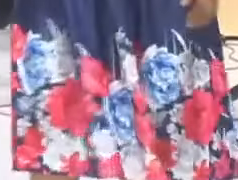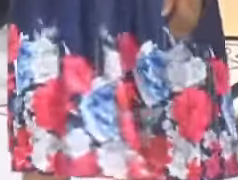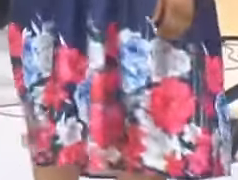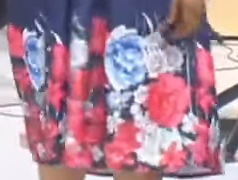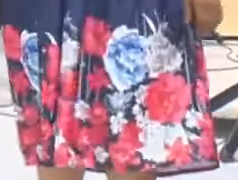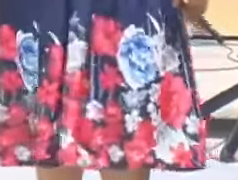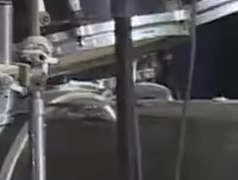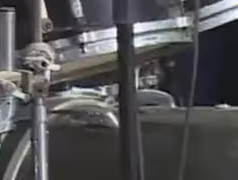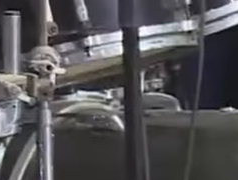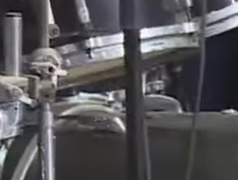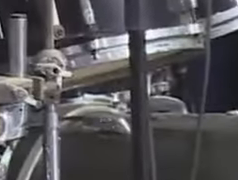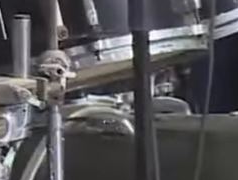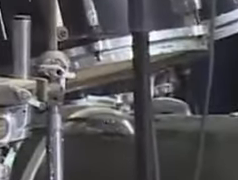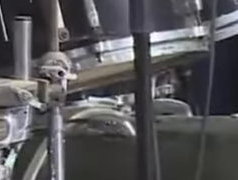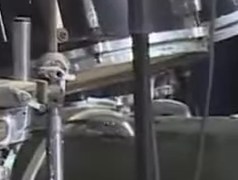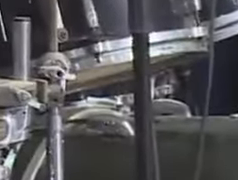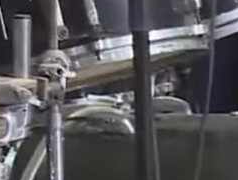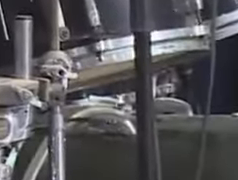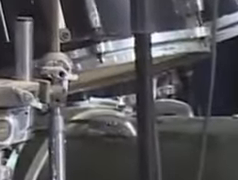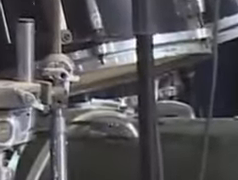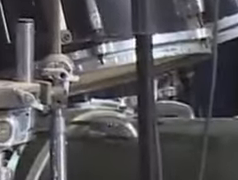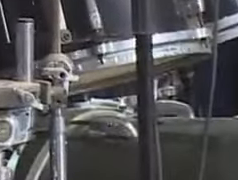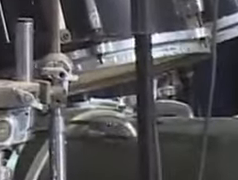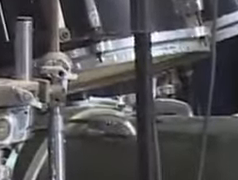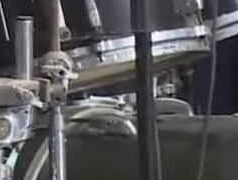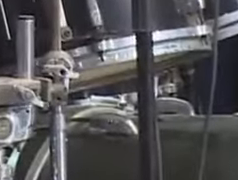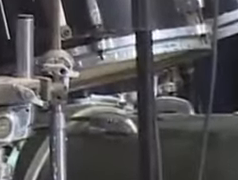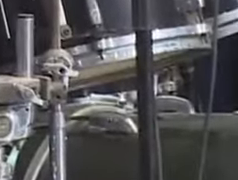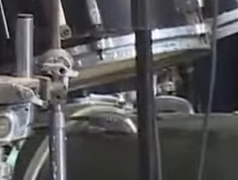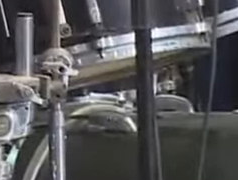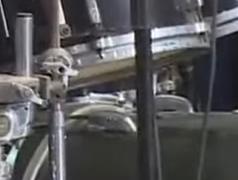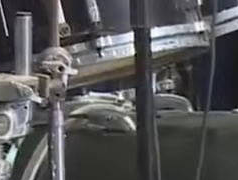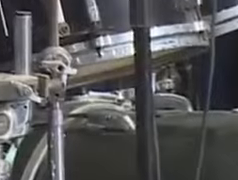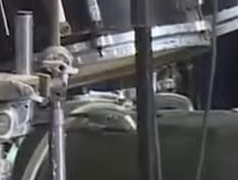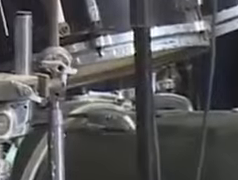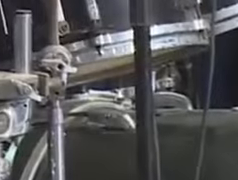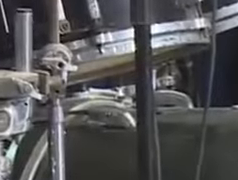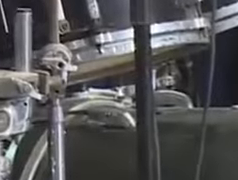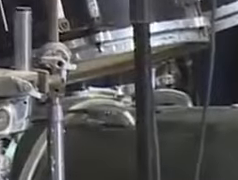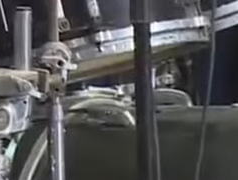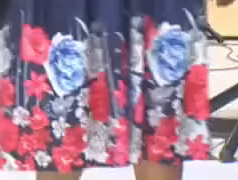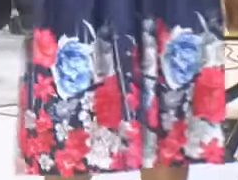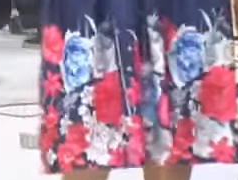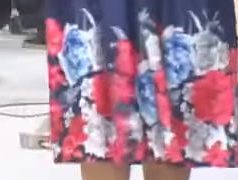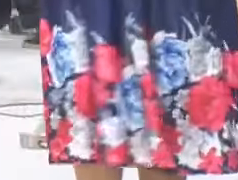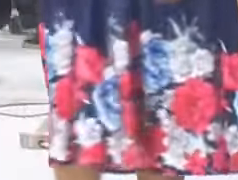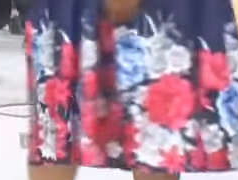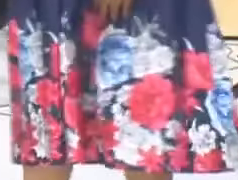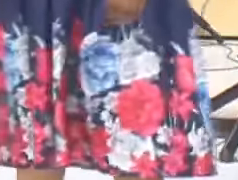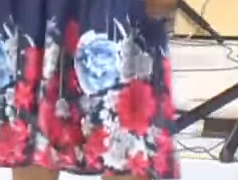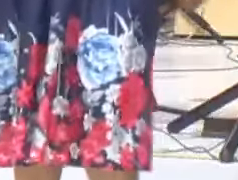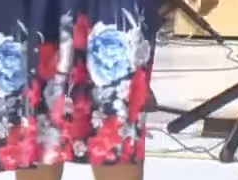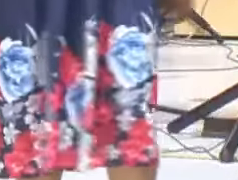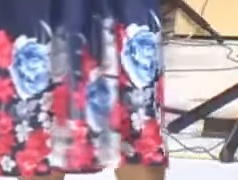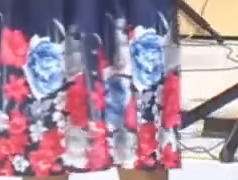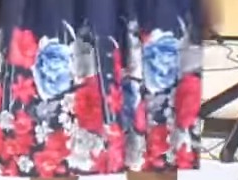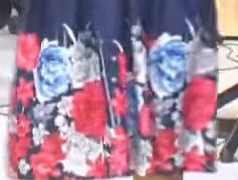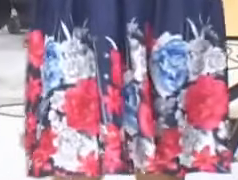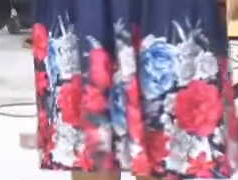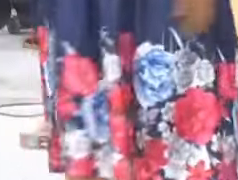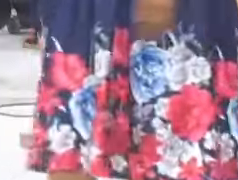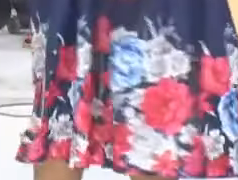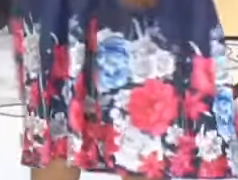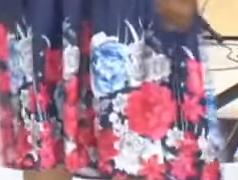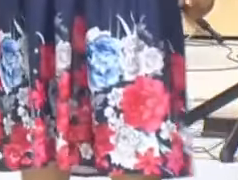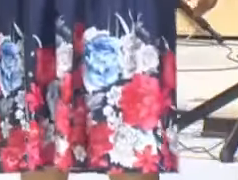Jesus, oh my darling Jesus, you are a wonderful God. I love you so, my darling